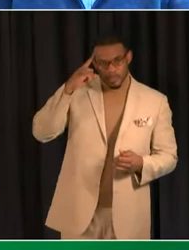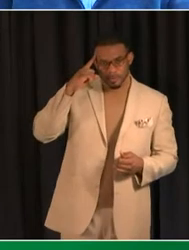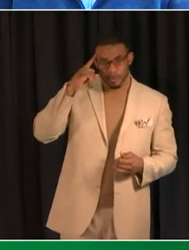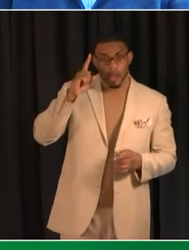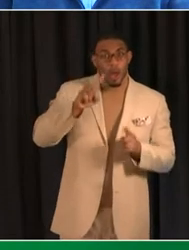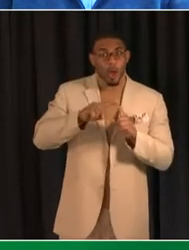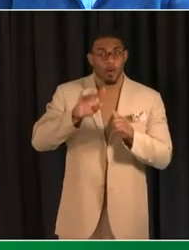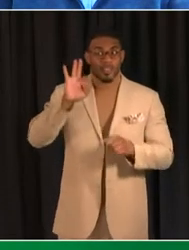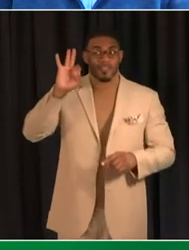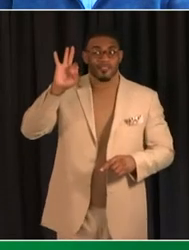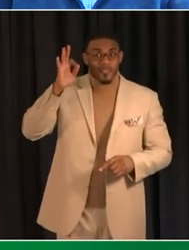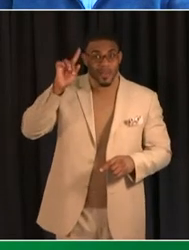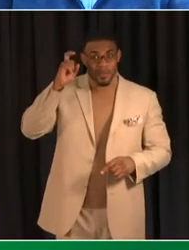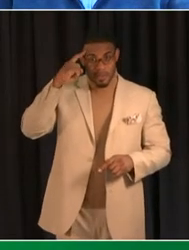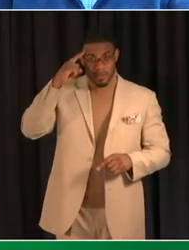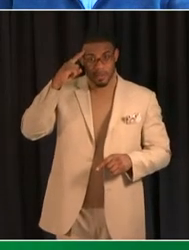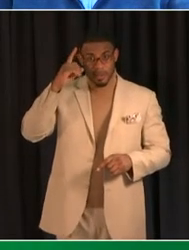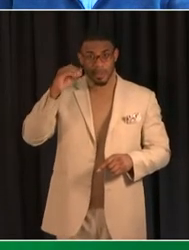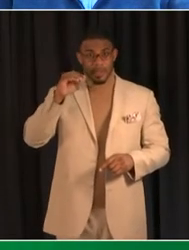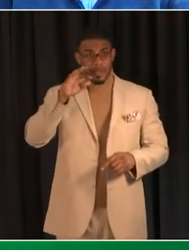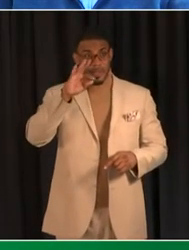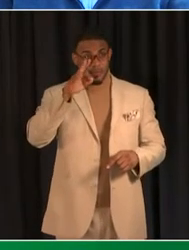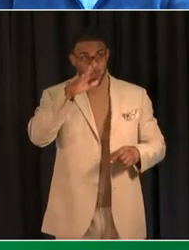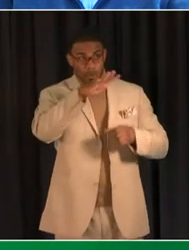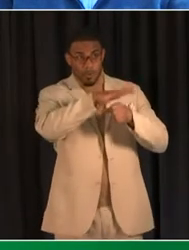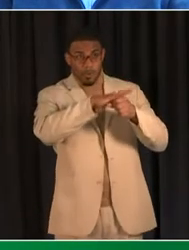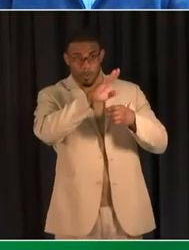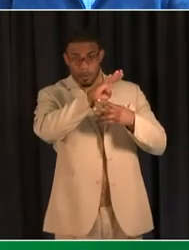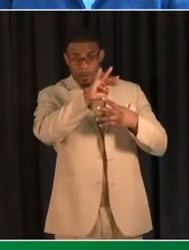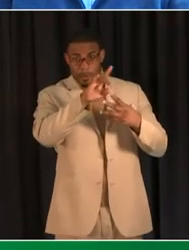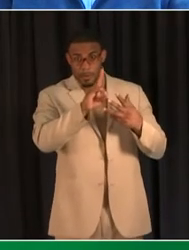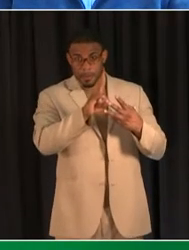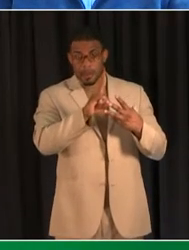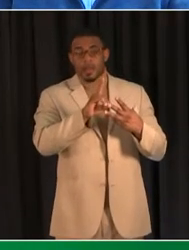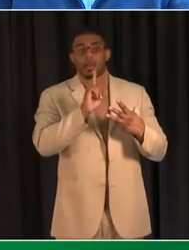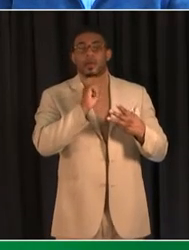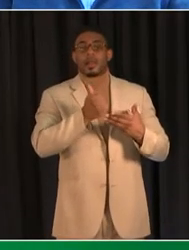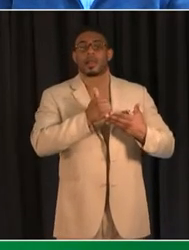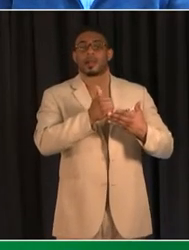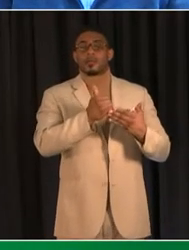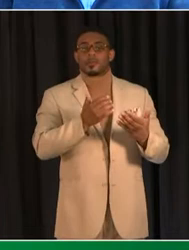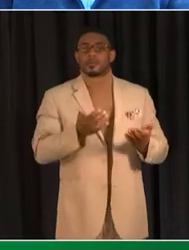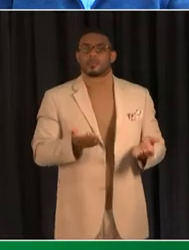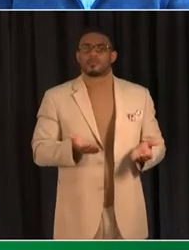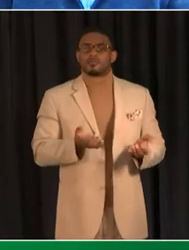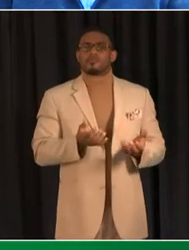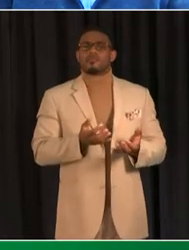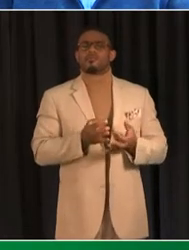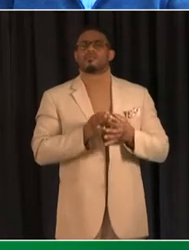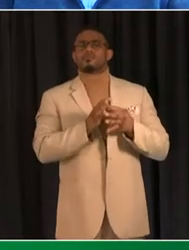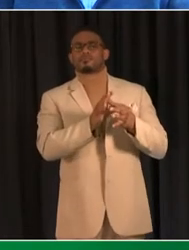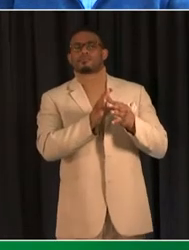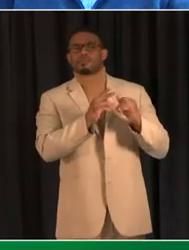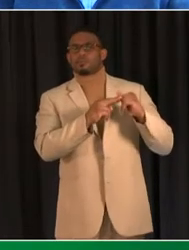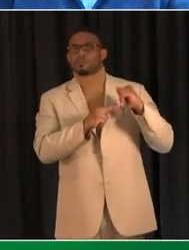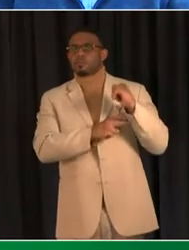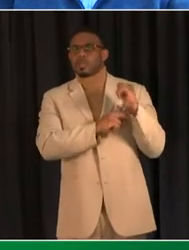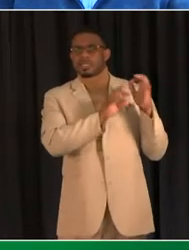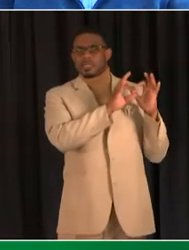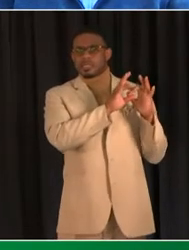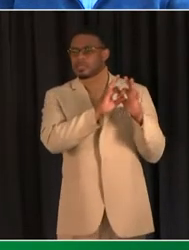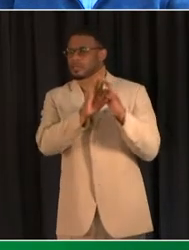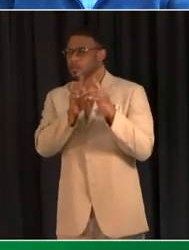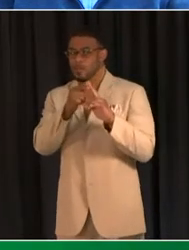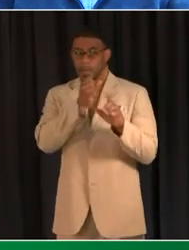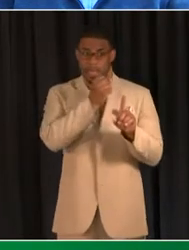government, but also the federal government and some of our bids in helping to really build a bridge from the